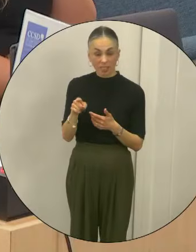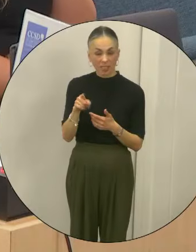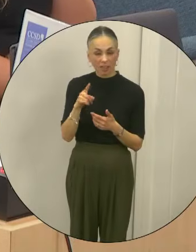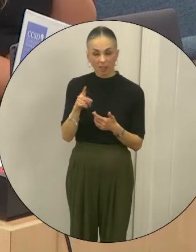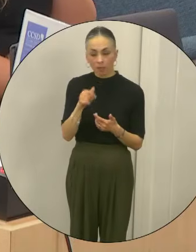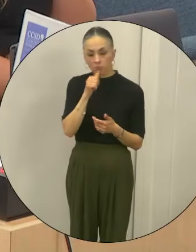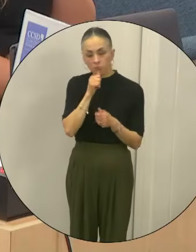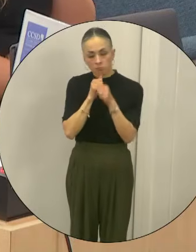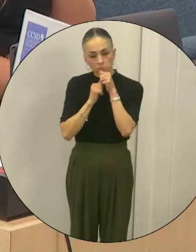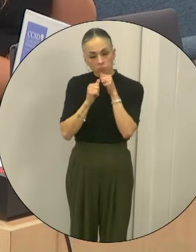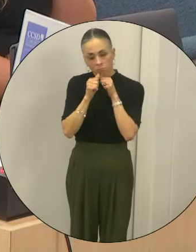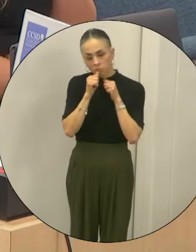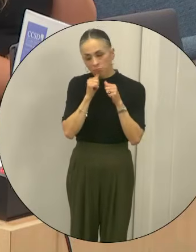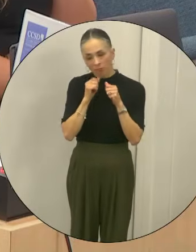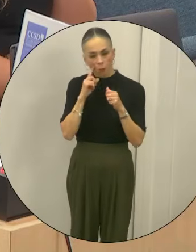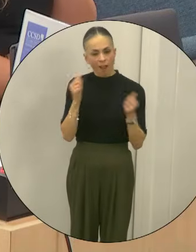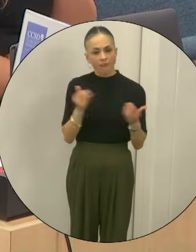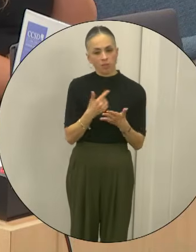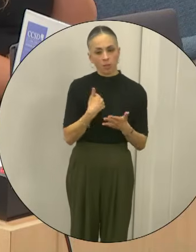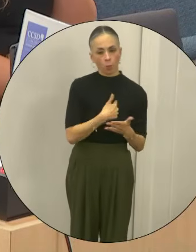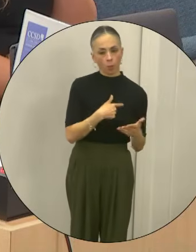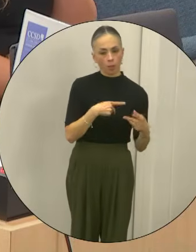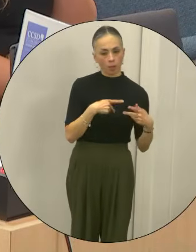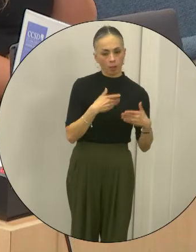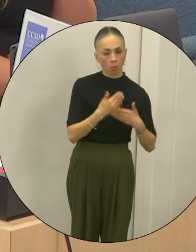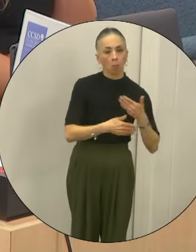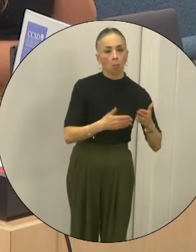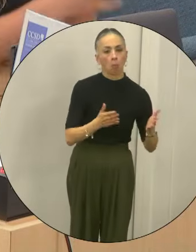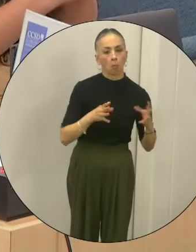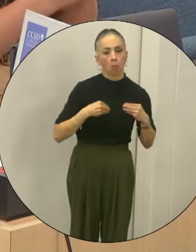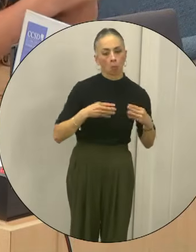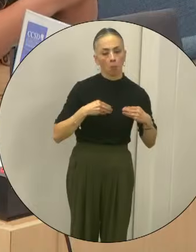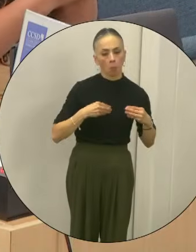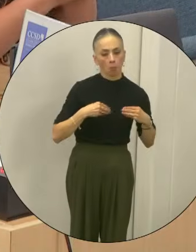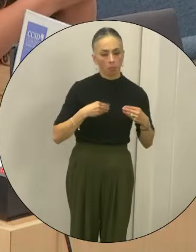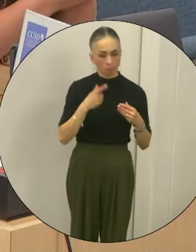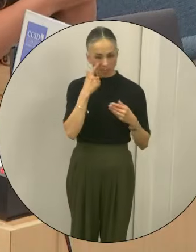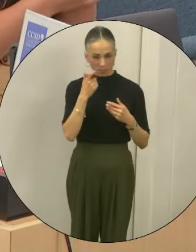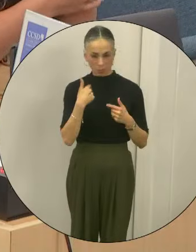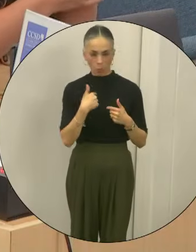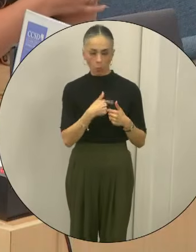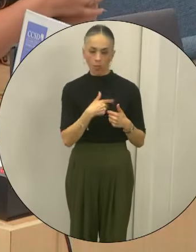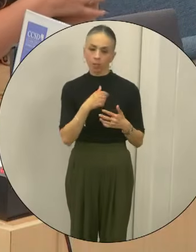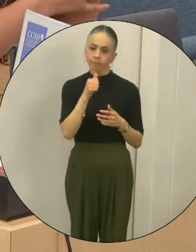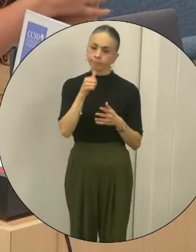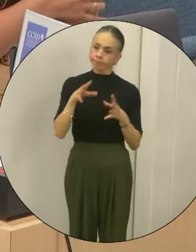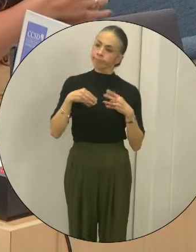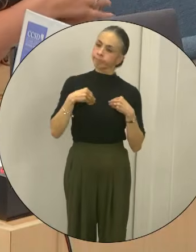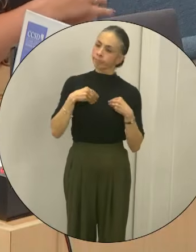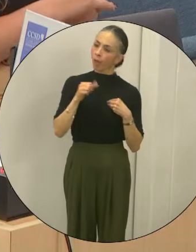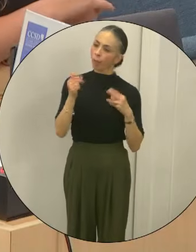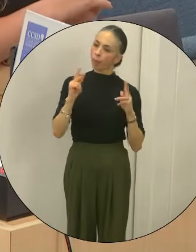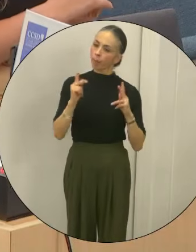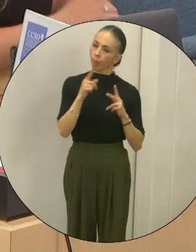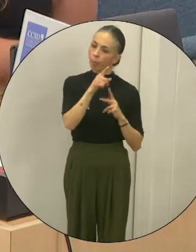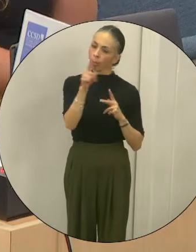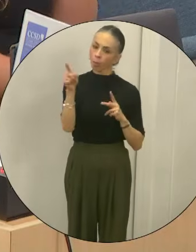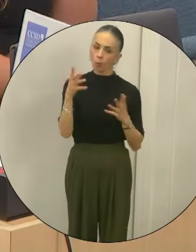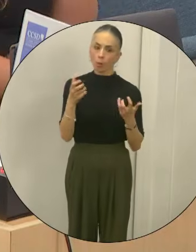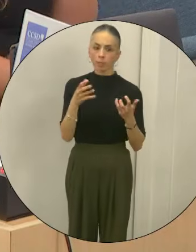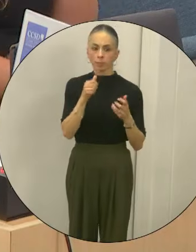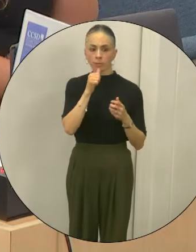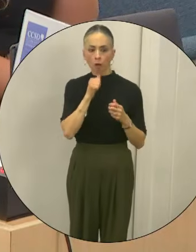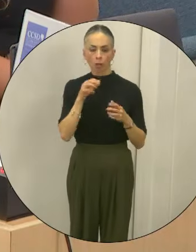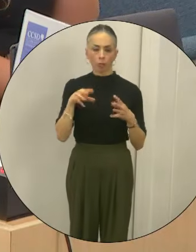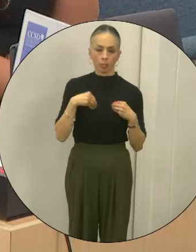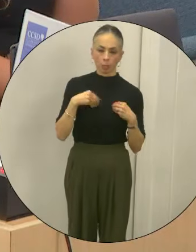the stuff that we're allowing right now, because we want to be tolerant of the other people. We want to be tolerant that you